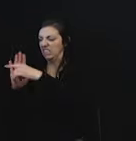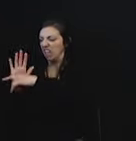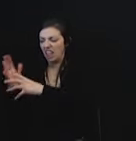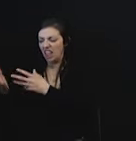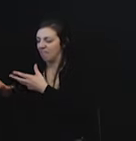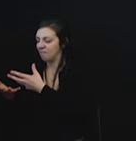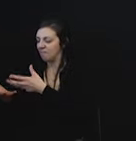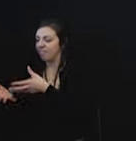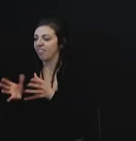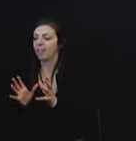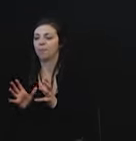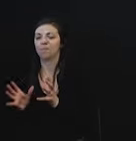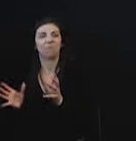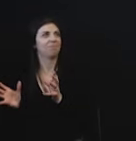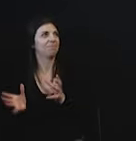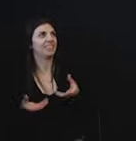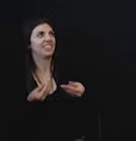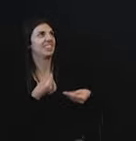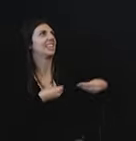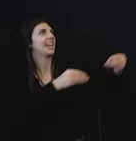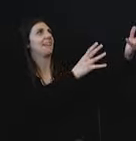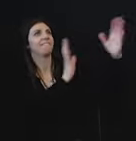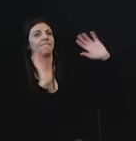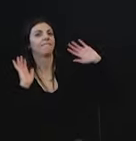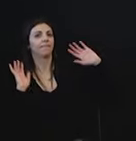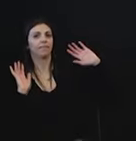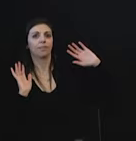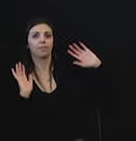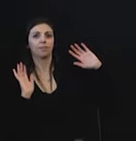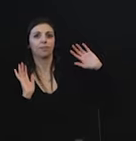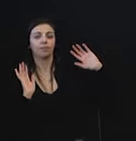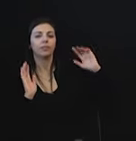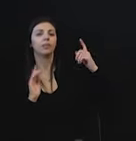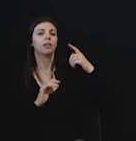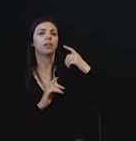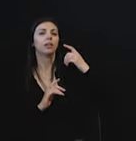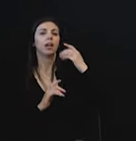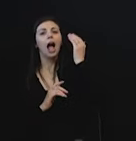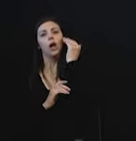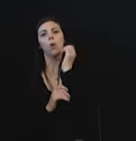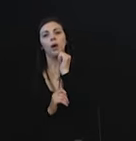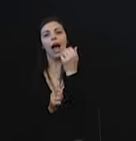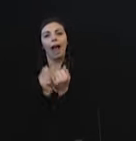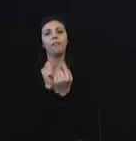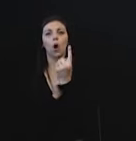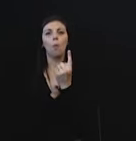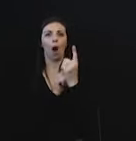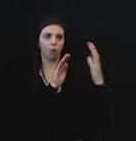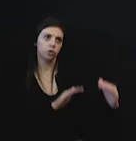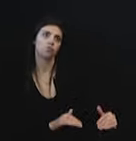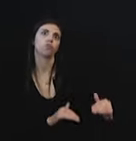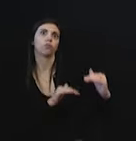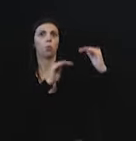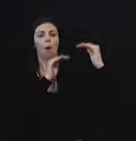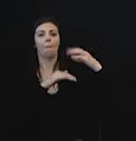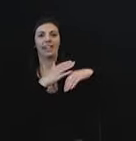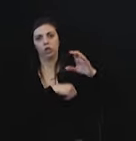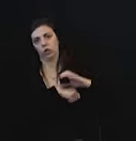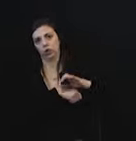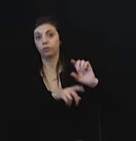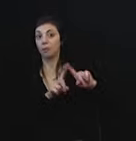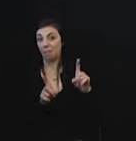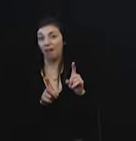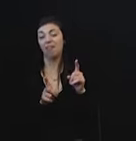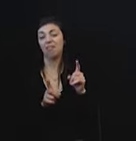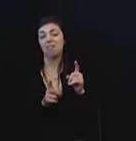And if you've grown up in the church before, I know that not everyone has, but if you've heard this story before, so oftentimes